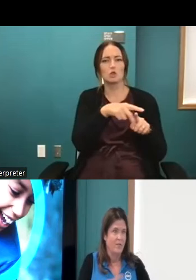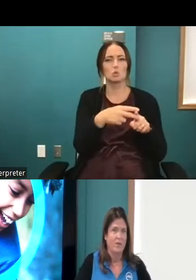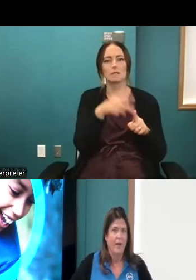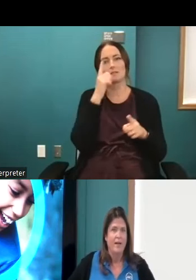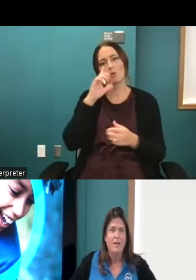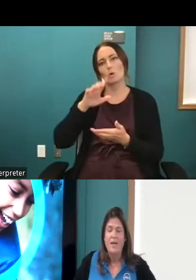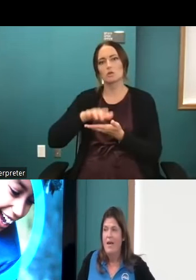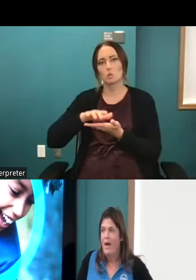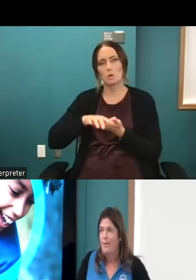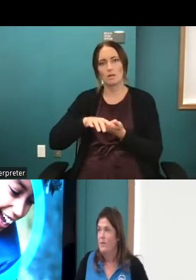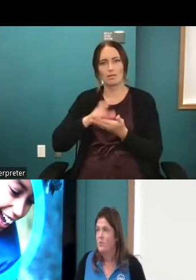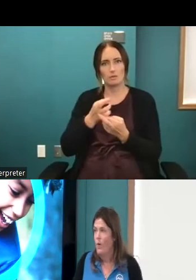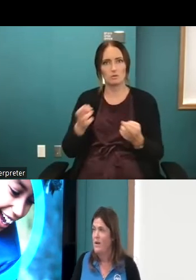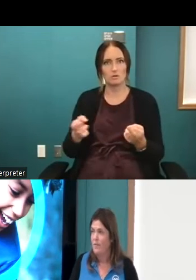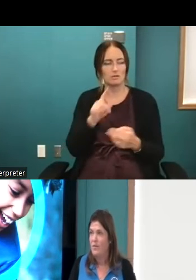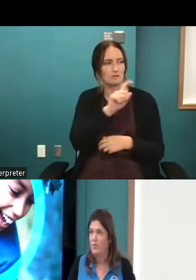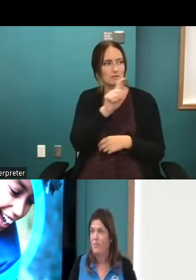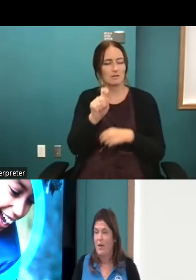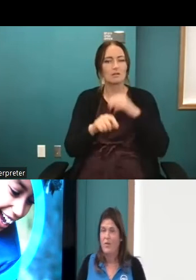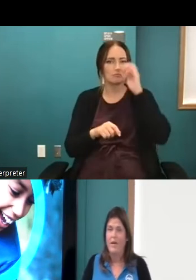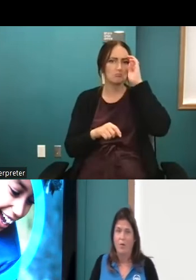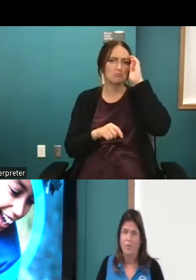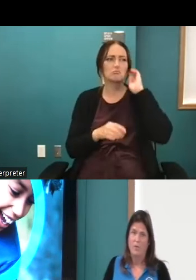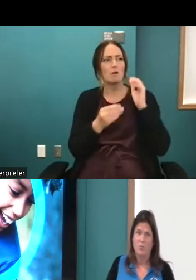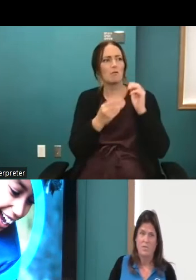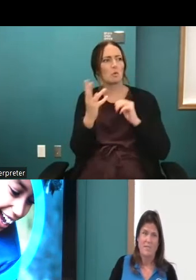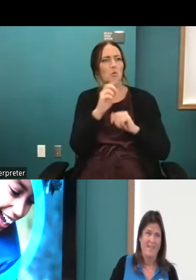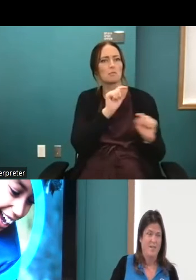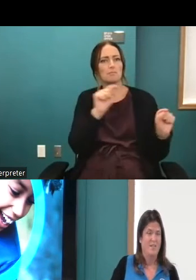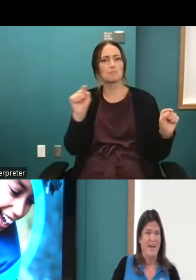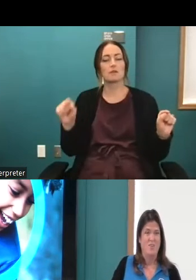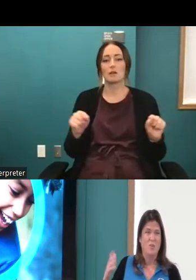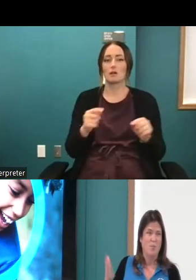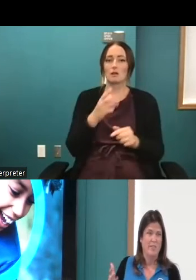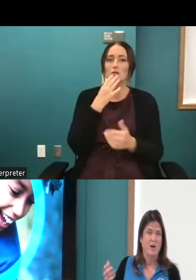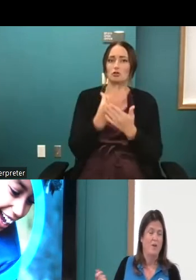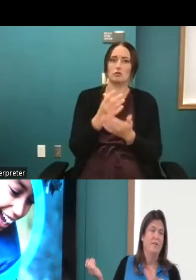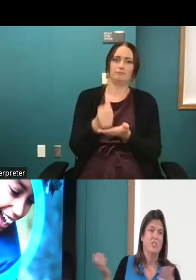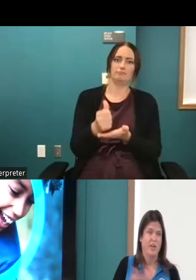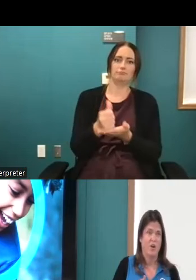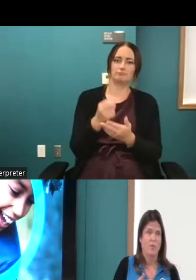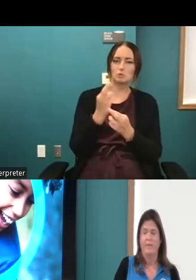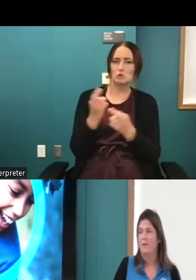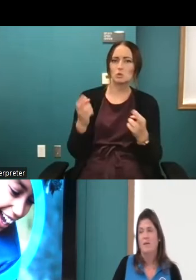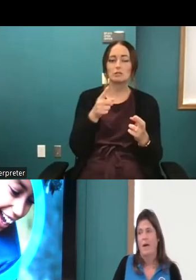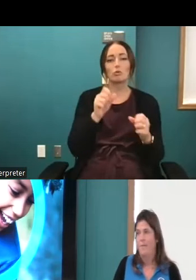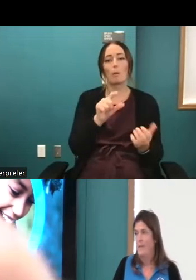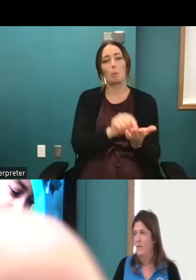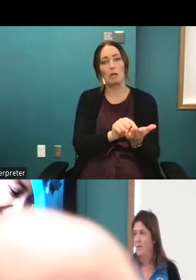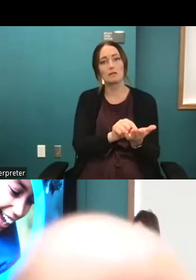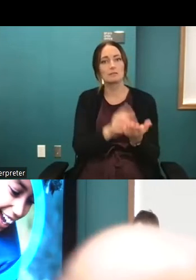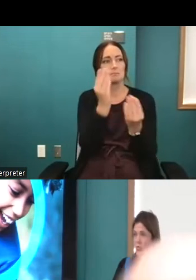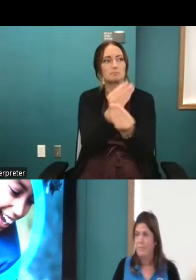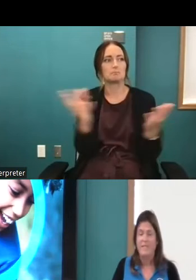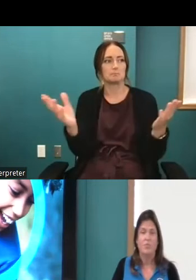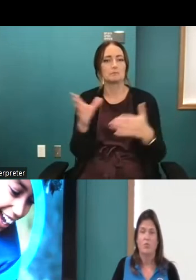Yeah, okay. There's quite a few very helpful resources in there that you can print off and share with